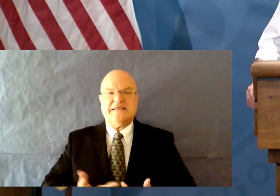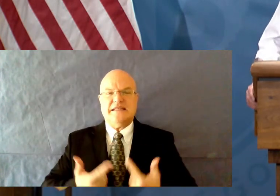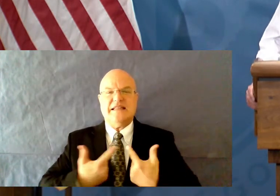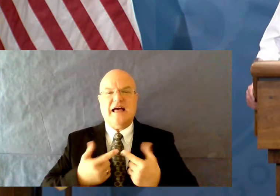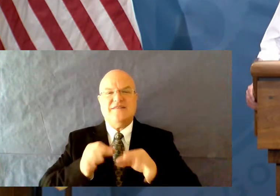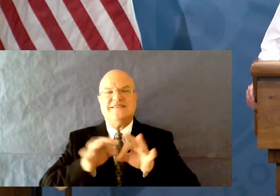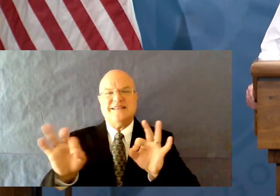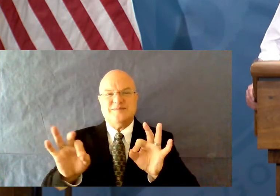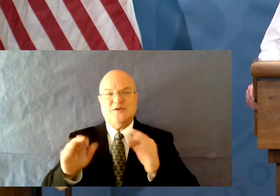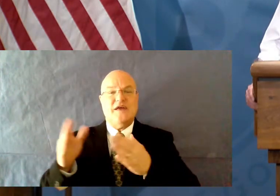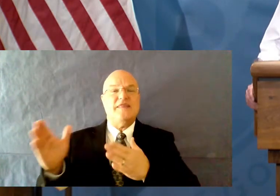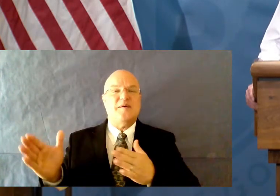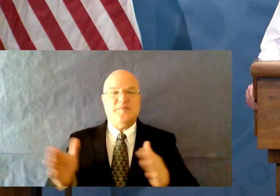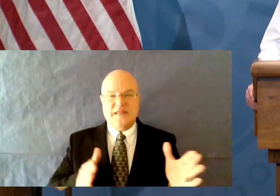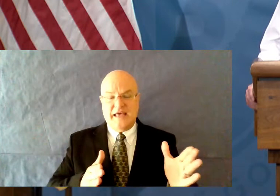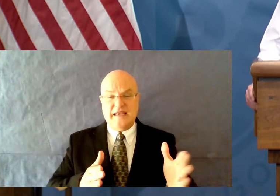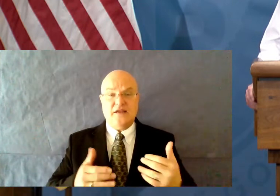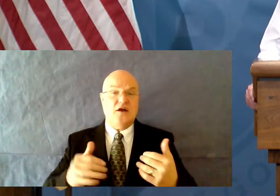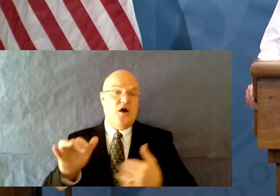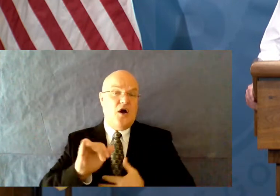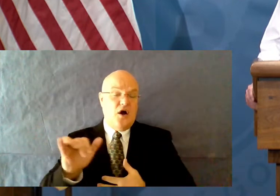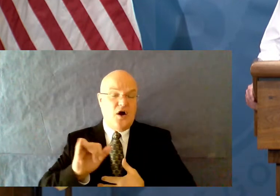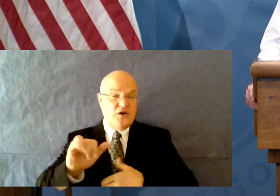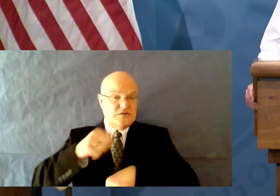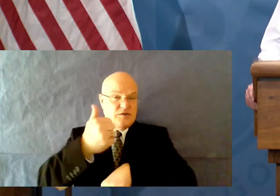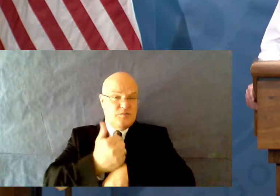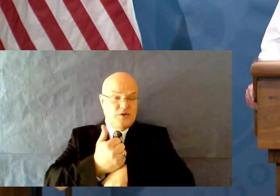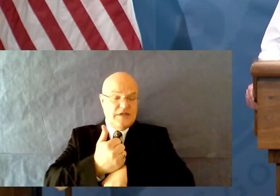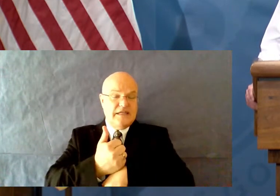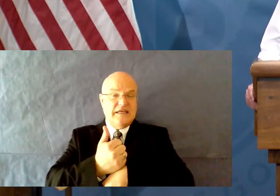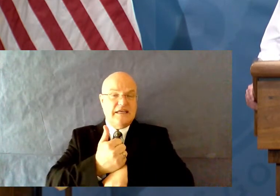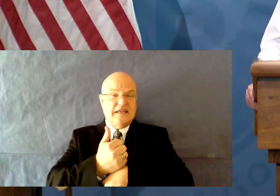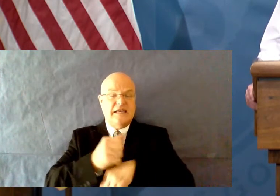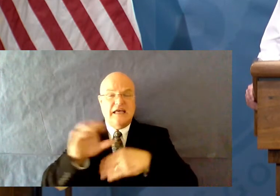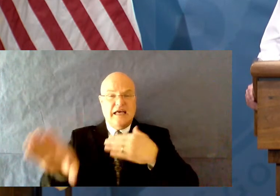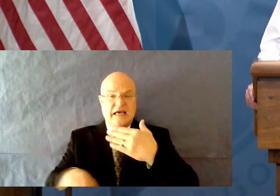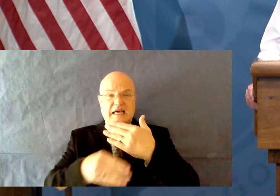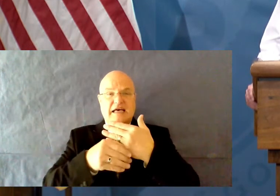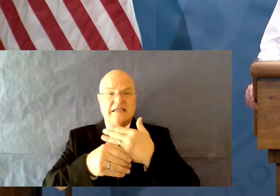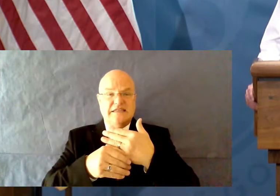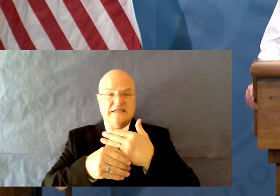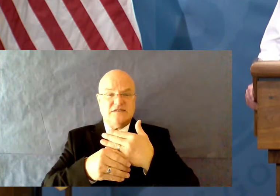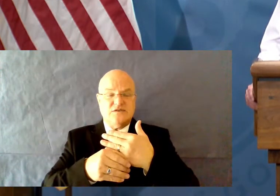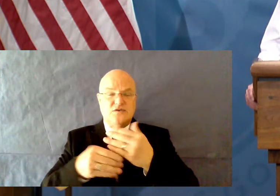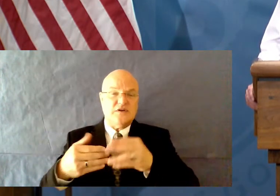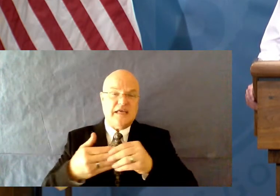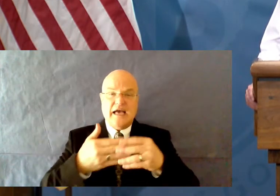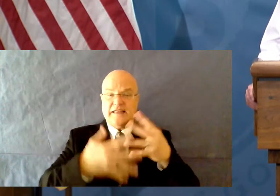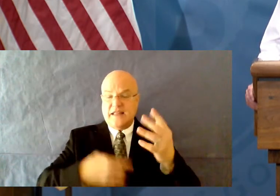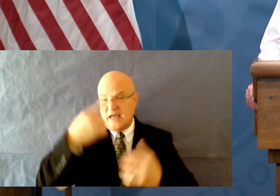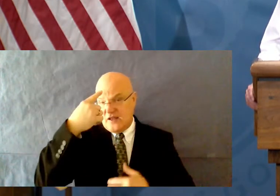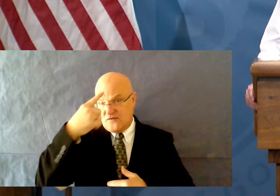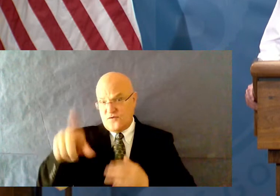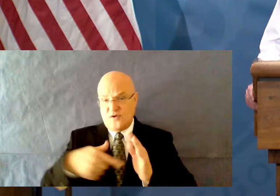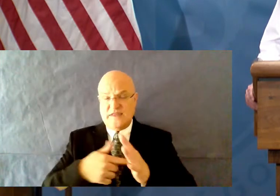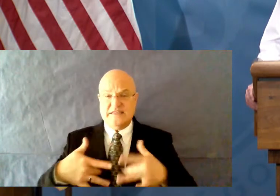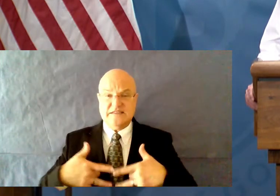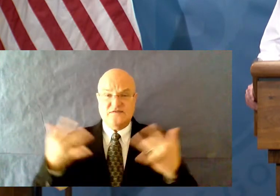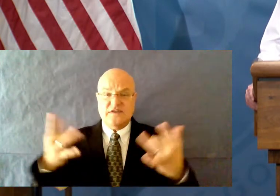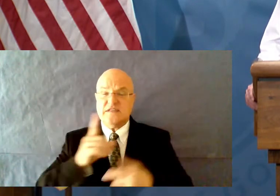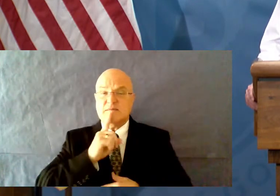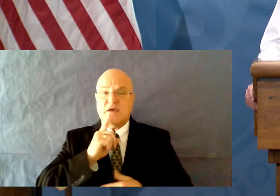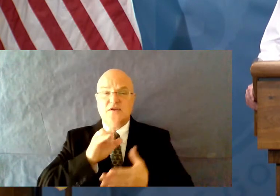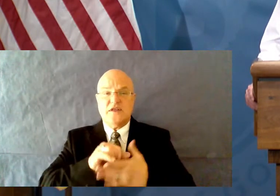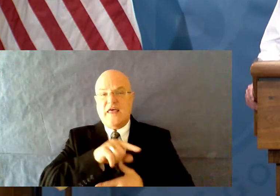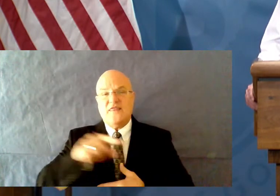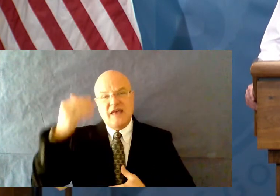in the planning. We have also put into place an additional guideline for these events to make sure they